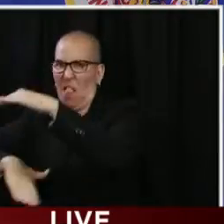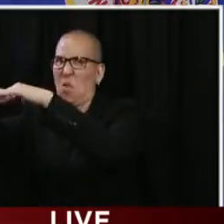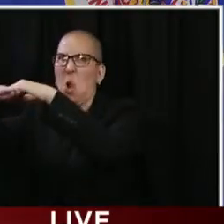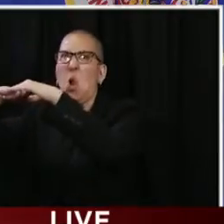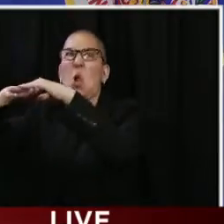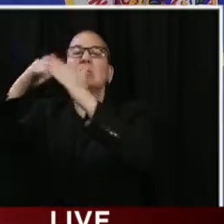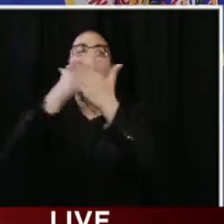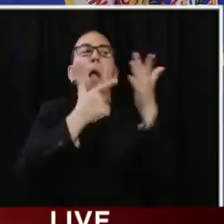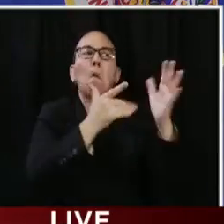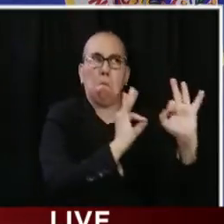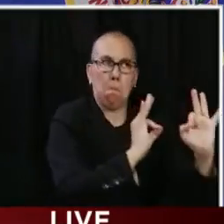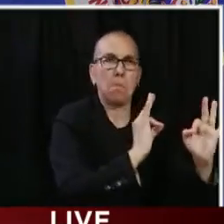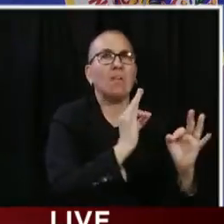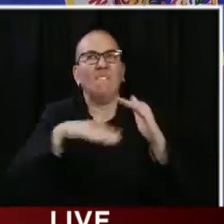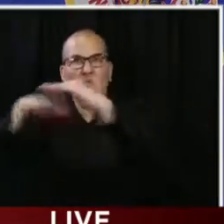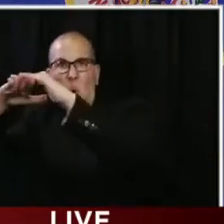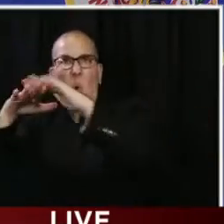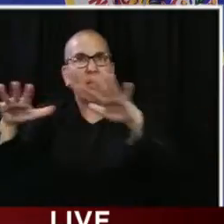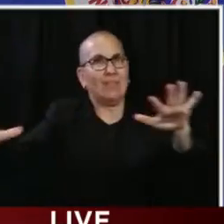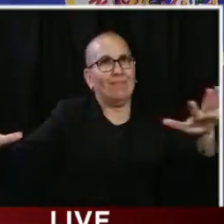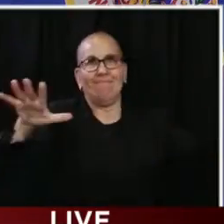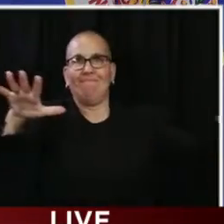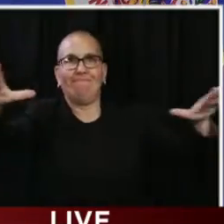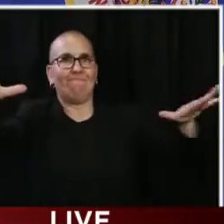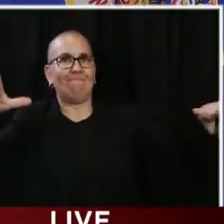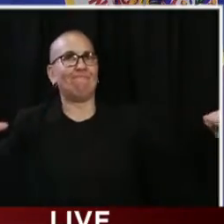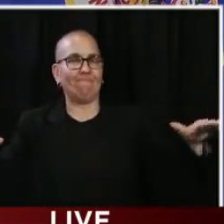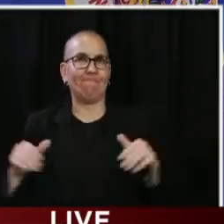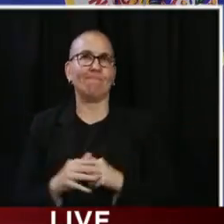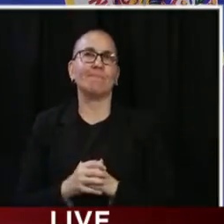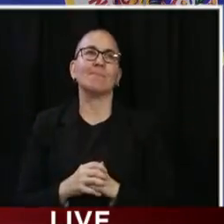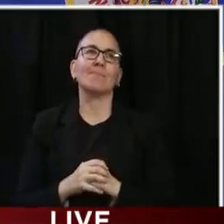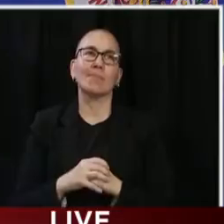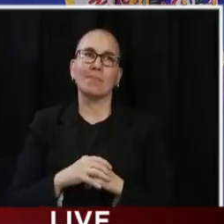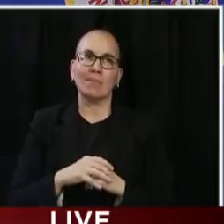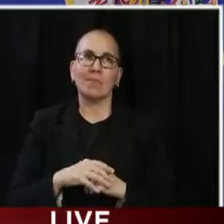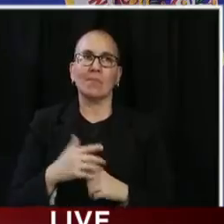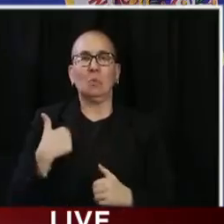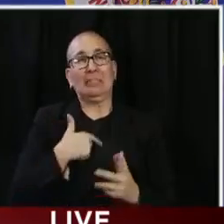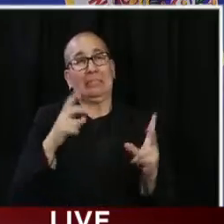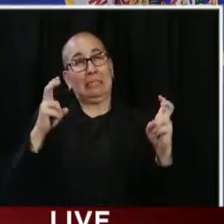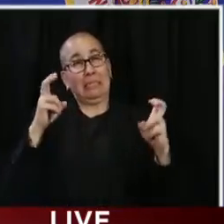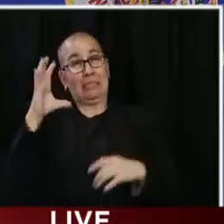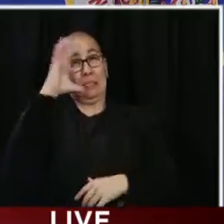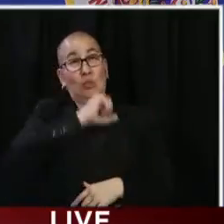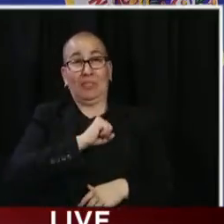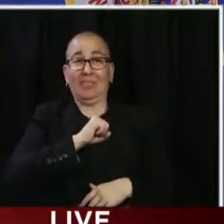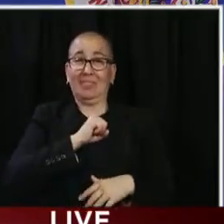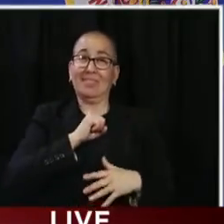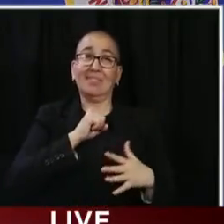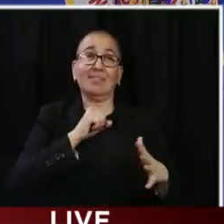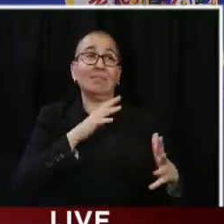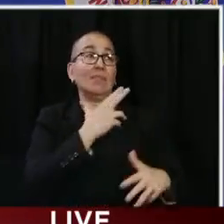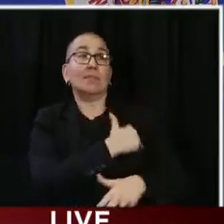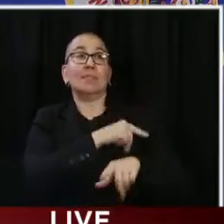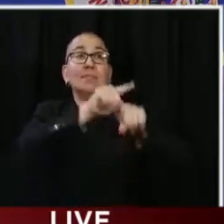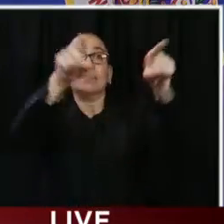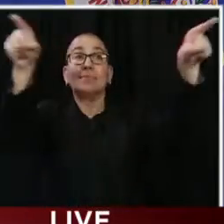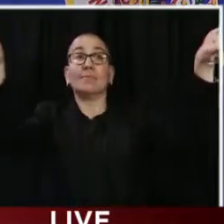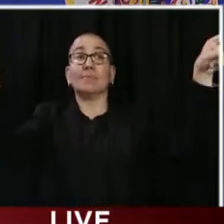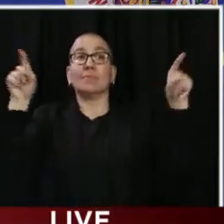hospitals, and perhaps all of them, will be moving to activate their surge capacity in the coming weeks. So we're a long